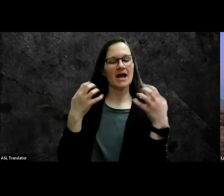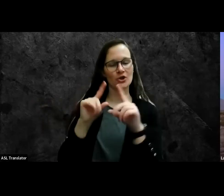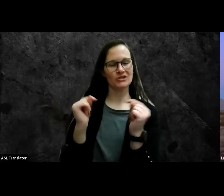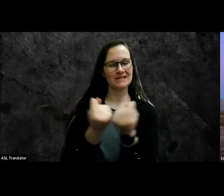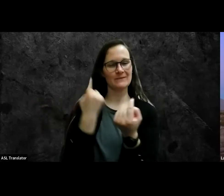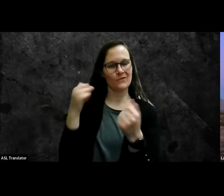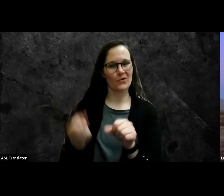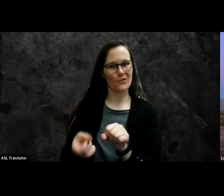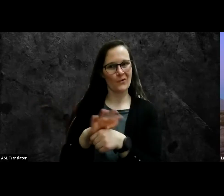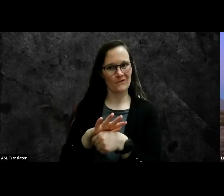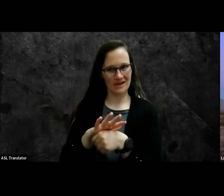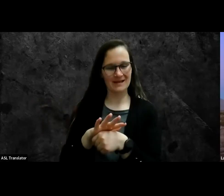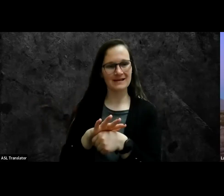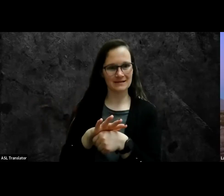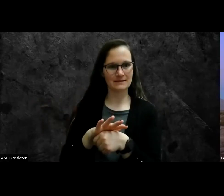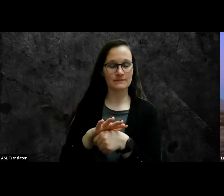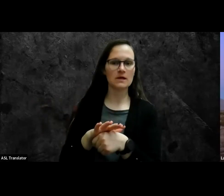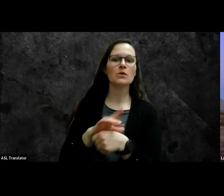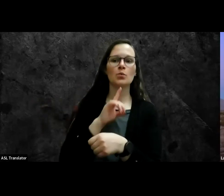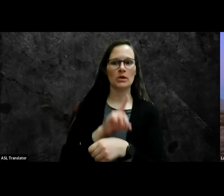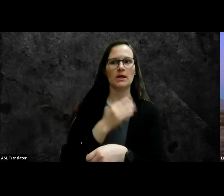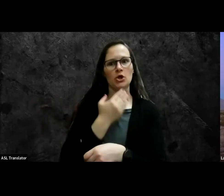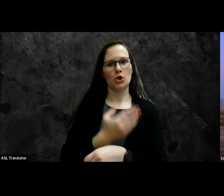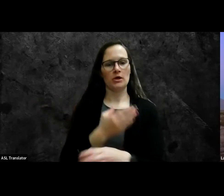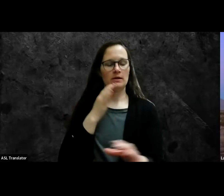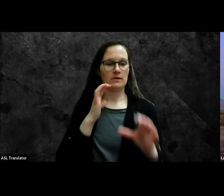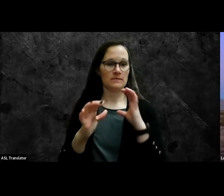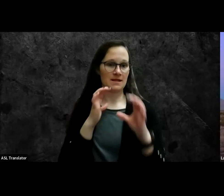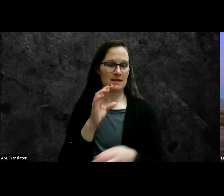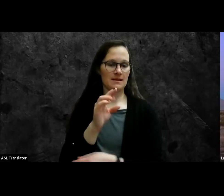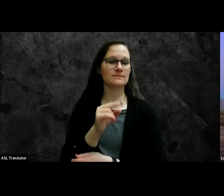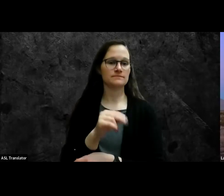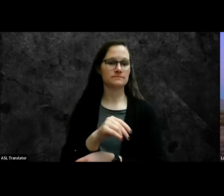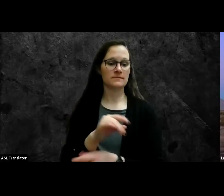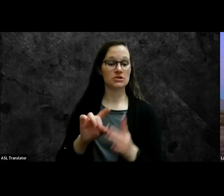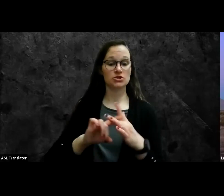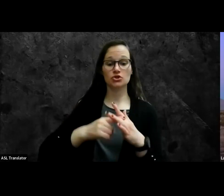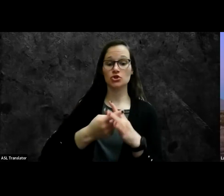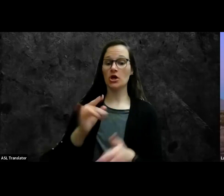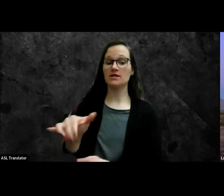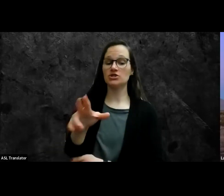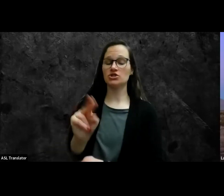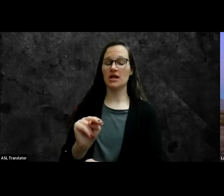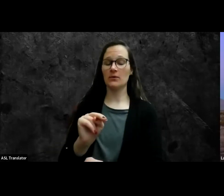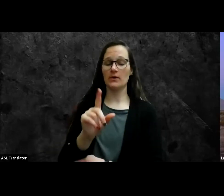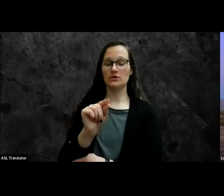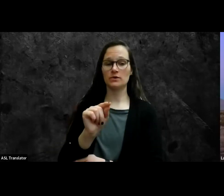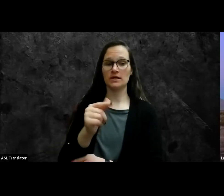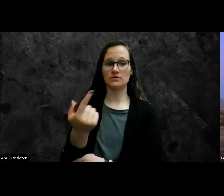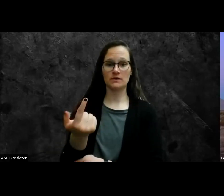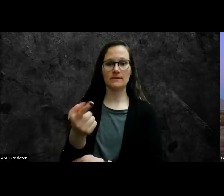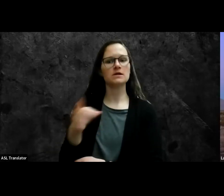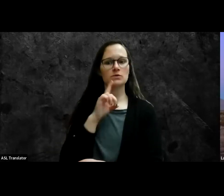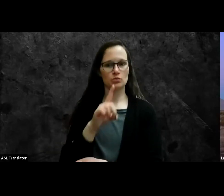coordination, collaboration, rollout, and communication nexus that kicked off in January of 2021, Jagdish was an